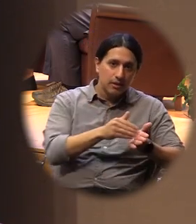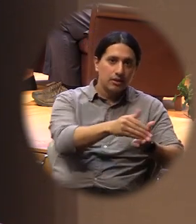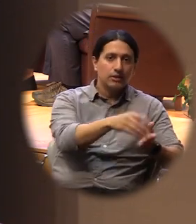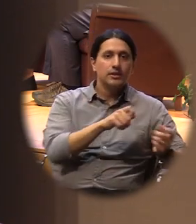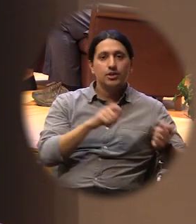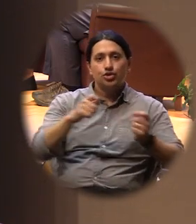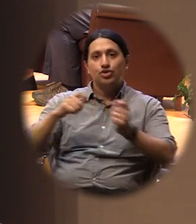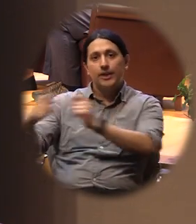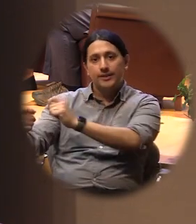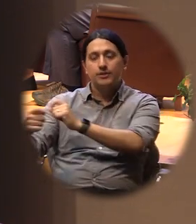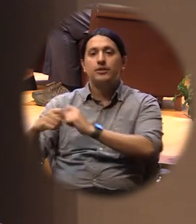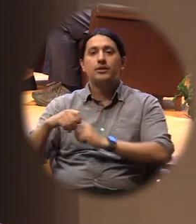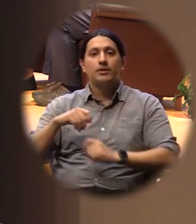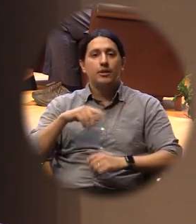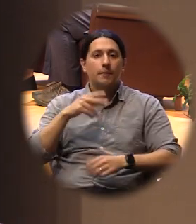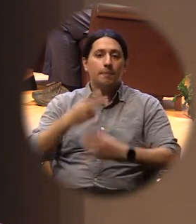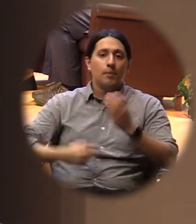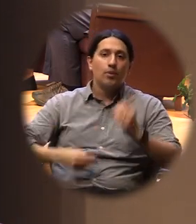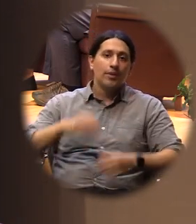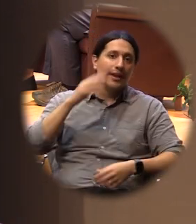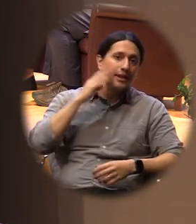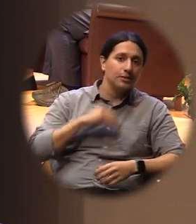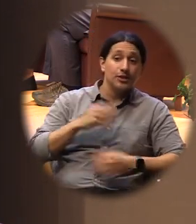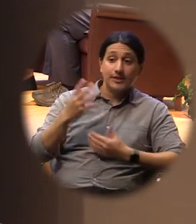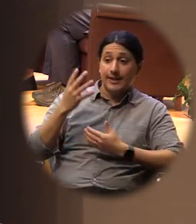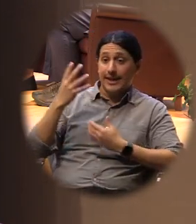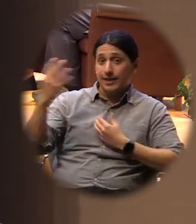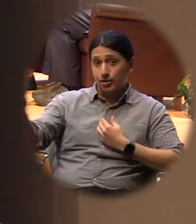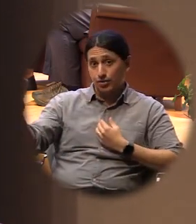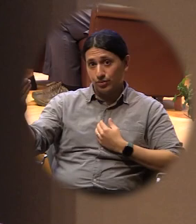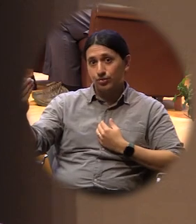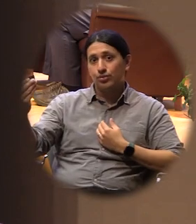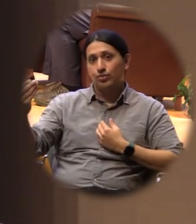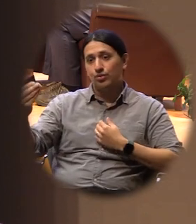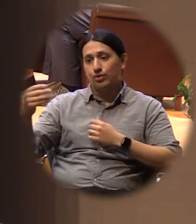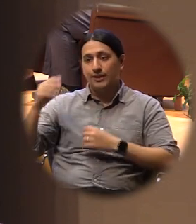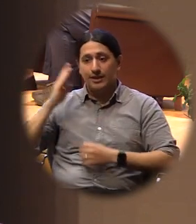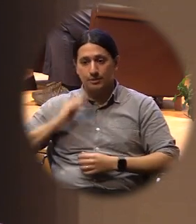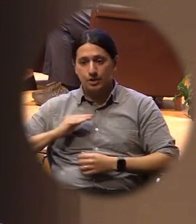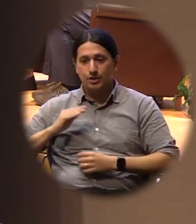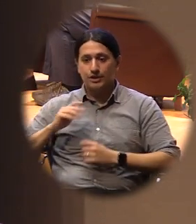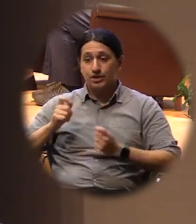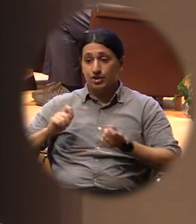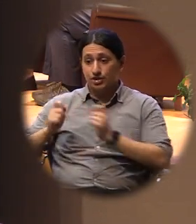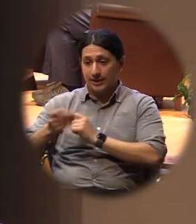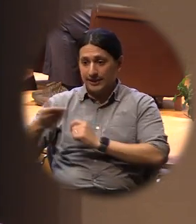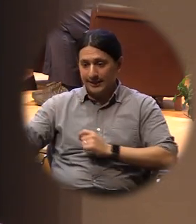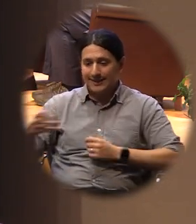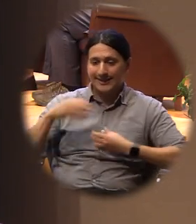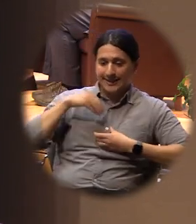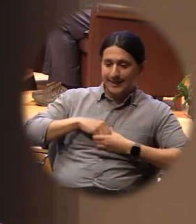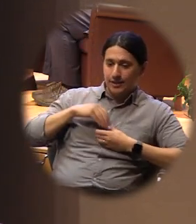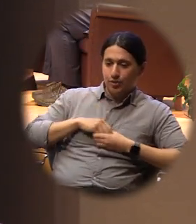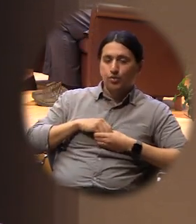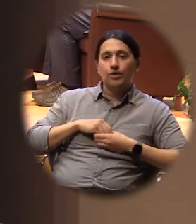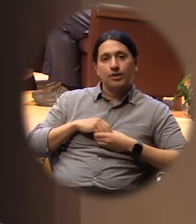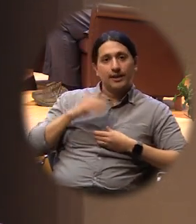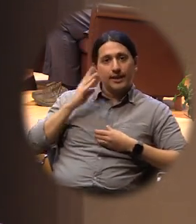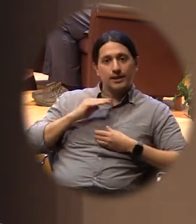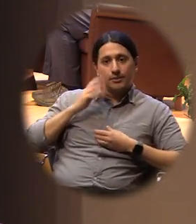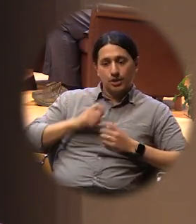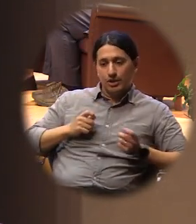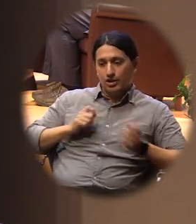it's experiencing, both external experience changing things inward and then inward experiences changing things